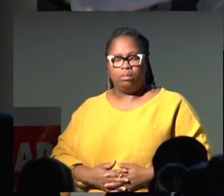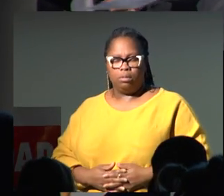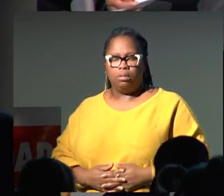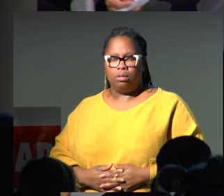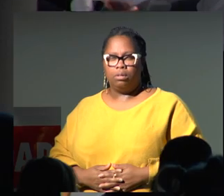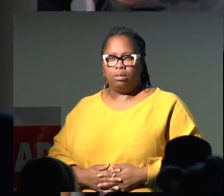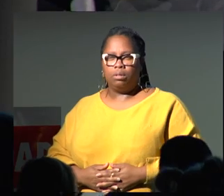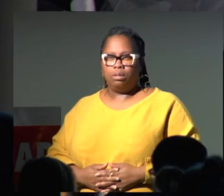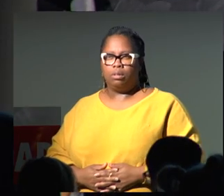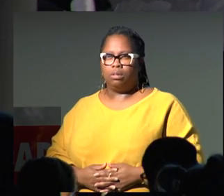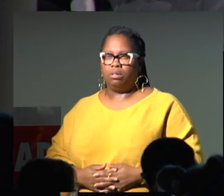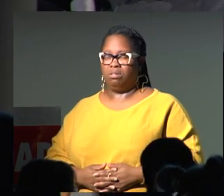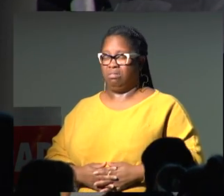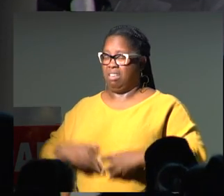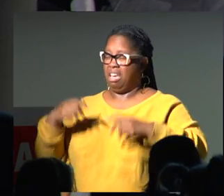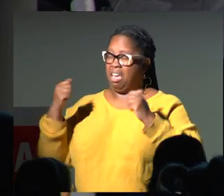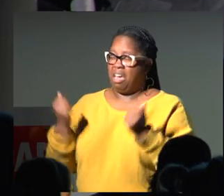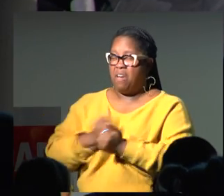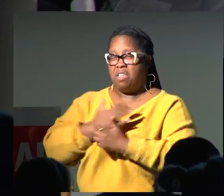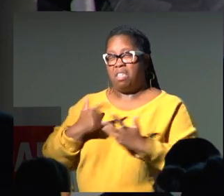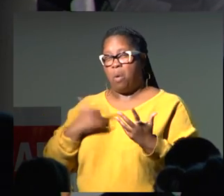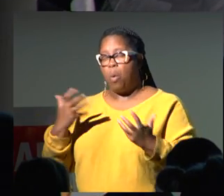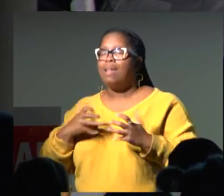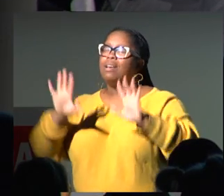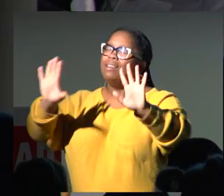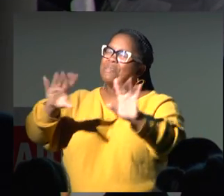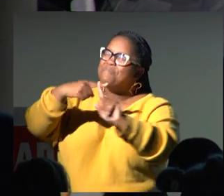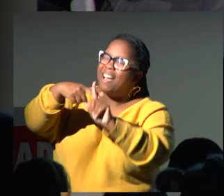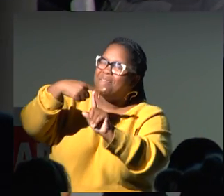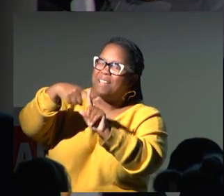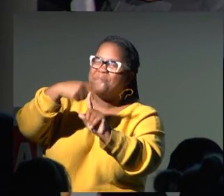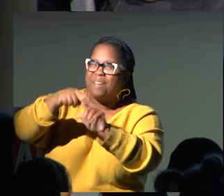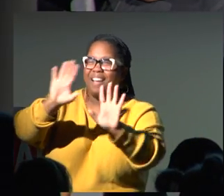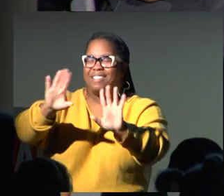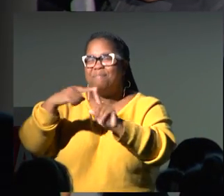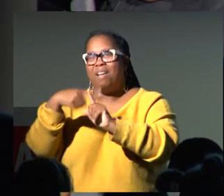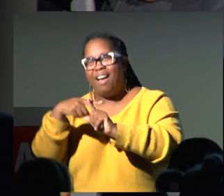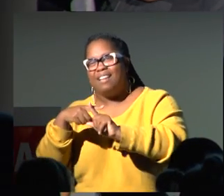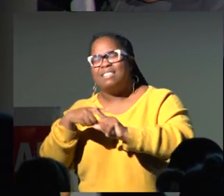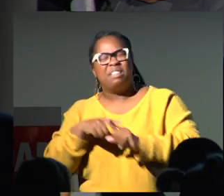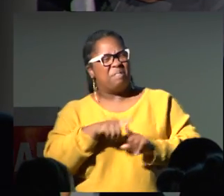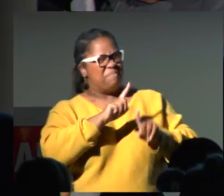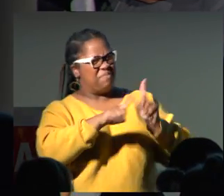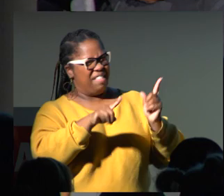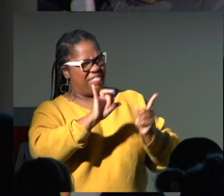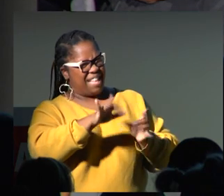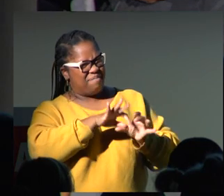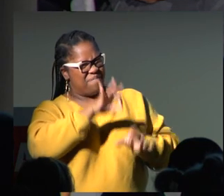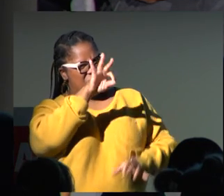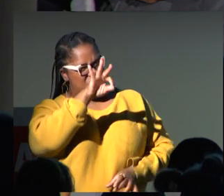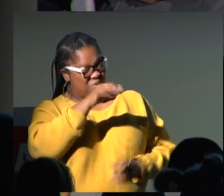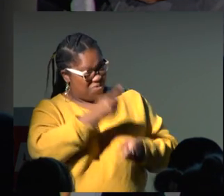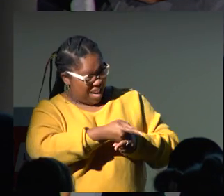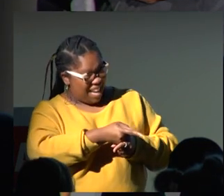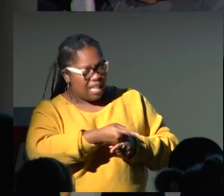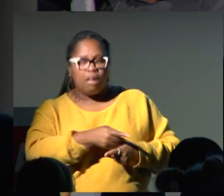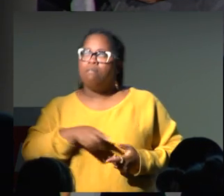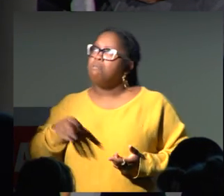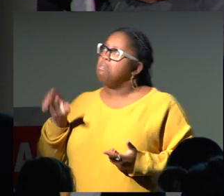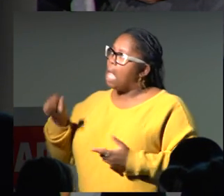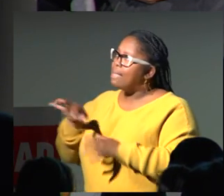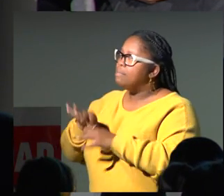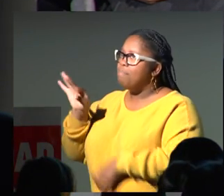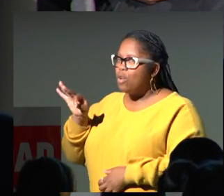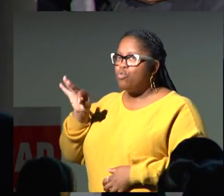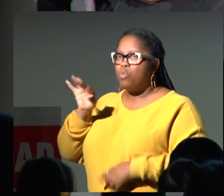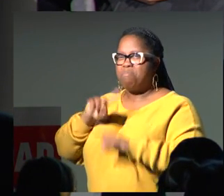Beautiful. So that all the work, but also on the other hand, but it's quite spiritual. Do you know what I mean? It is spiritual, but